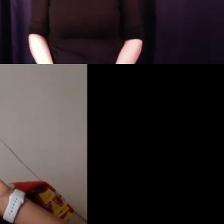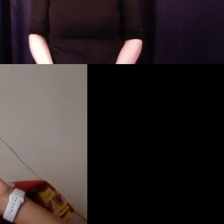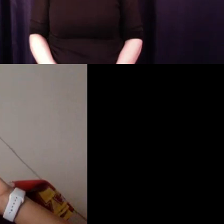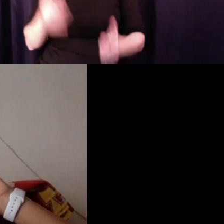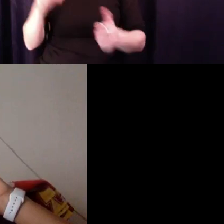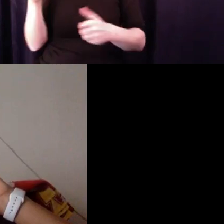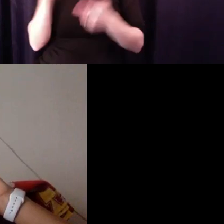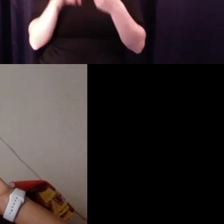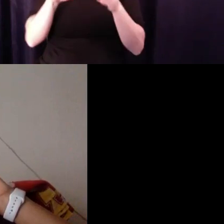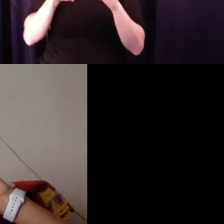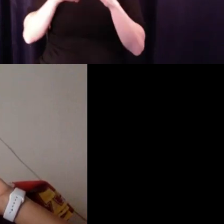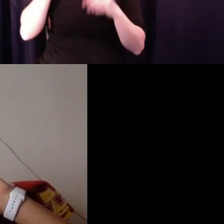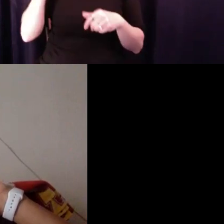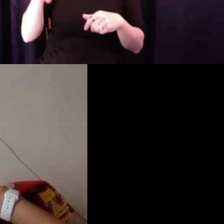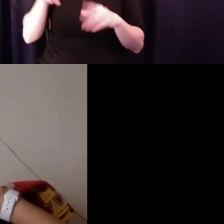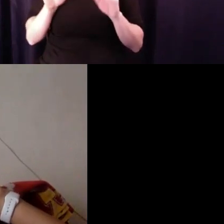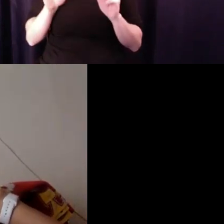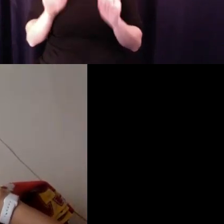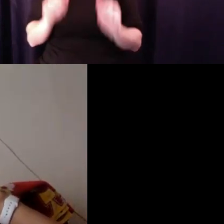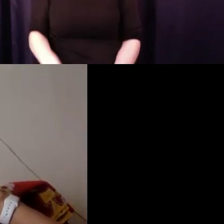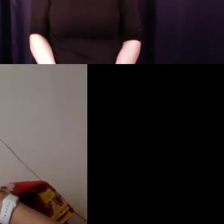my PowerPoint.